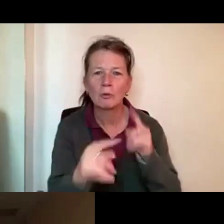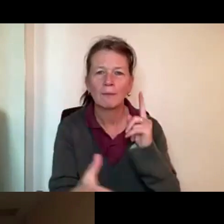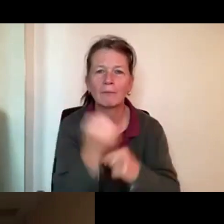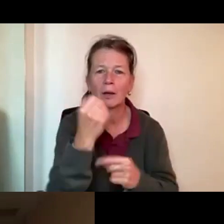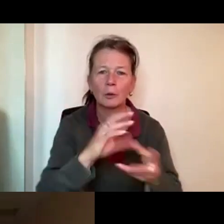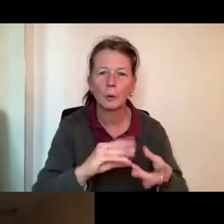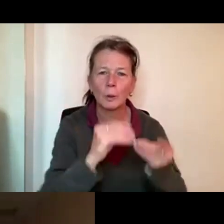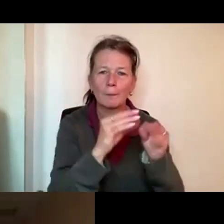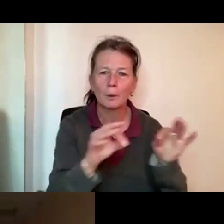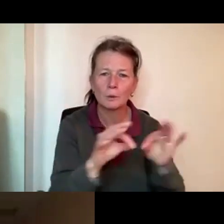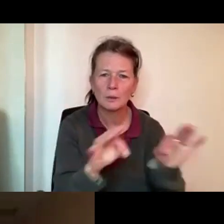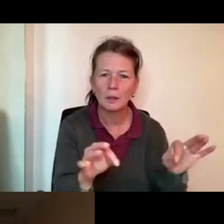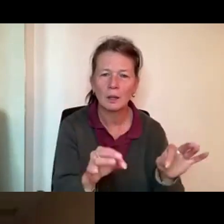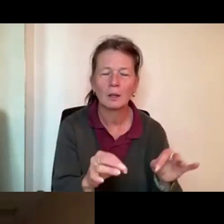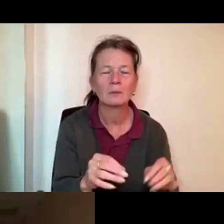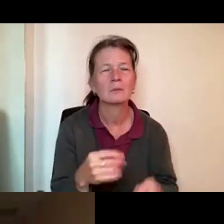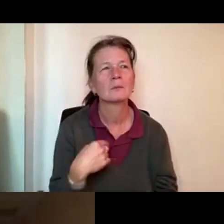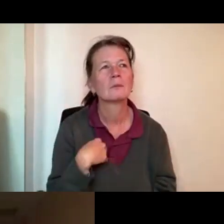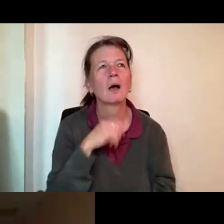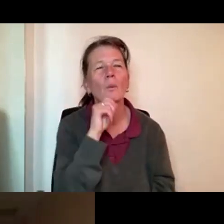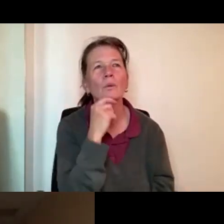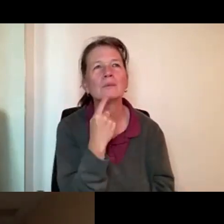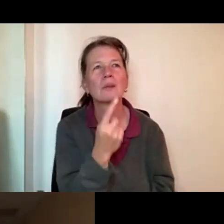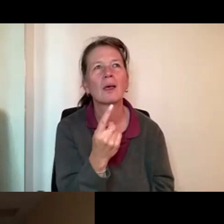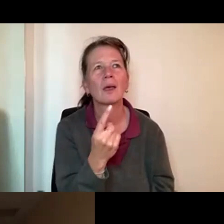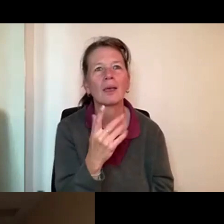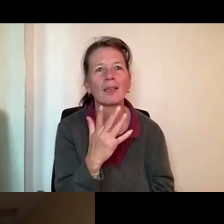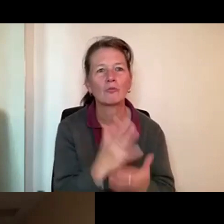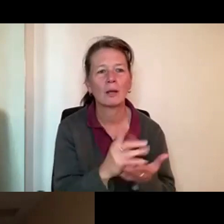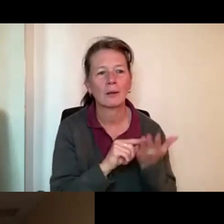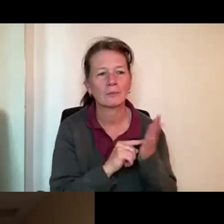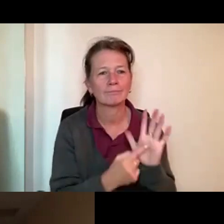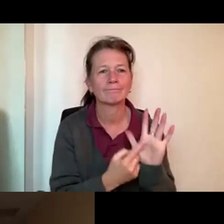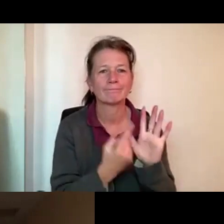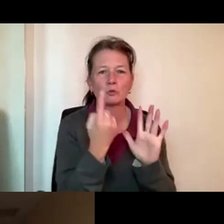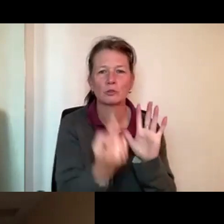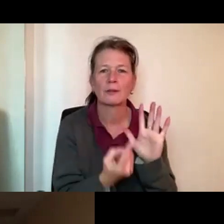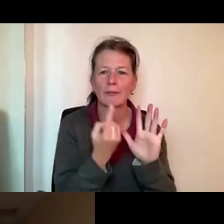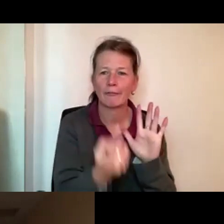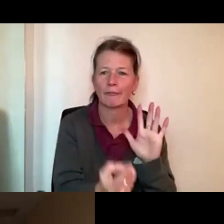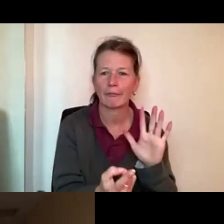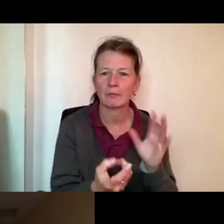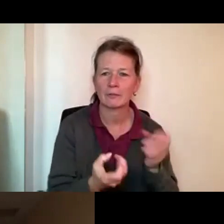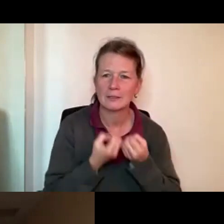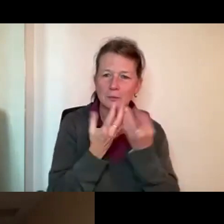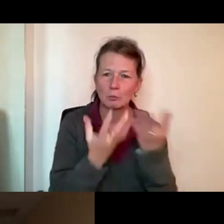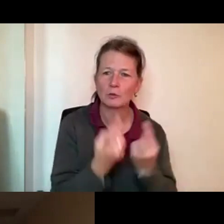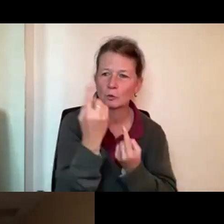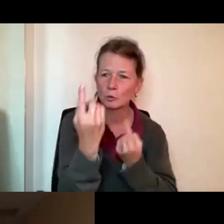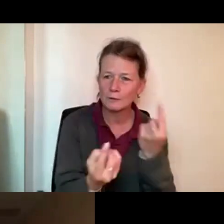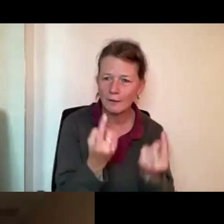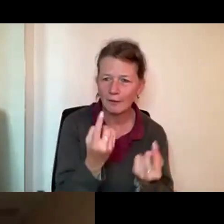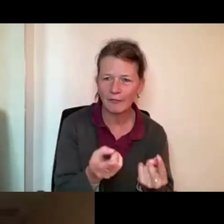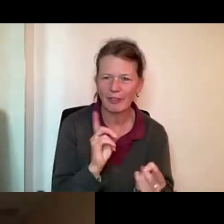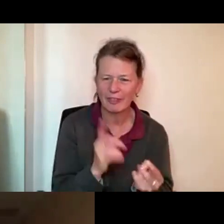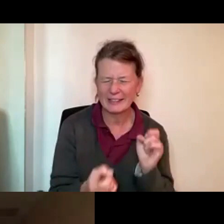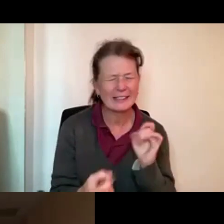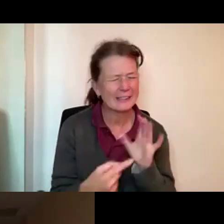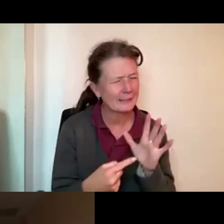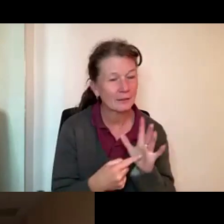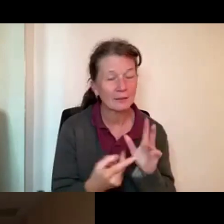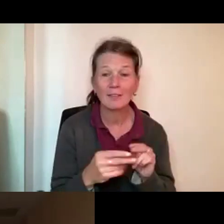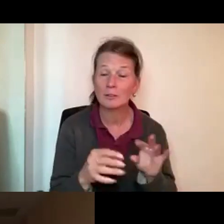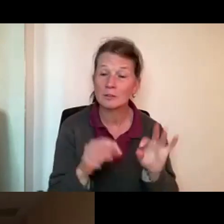I would say really be yourself and express yourself, and if it's the right